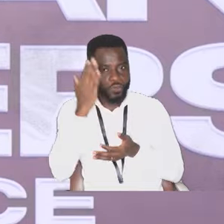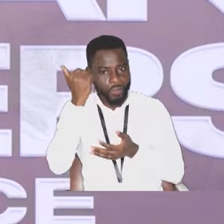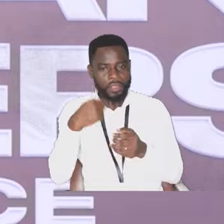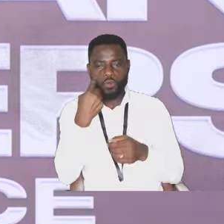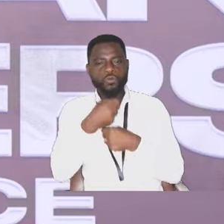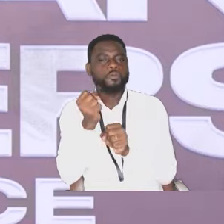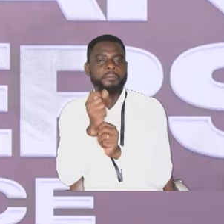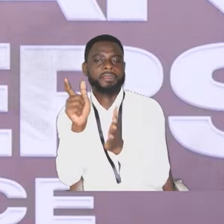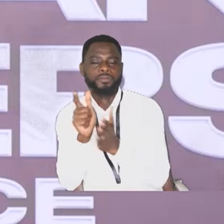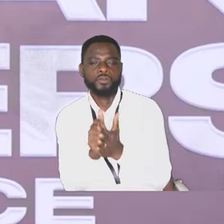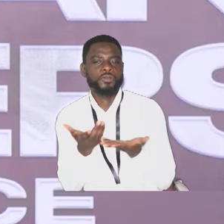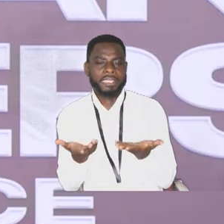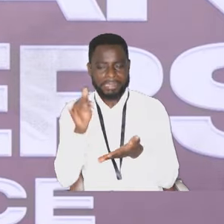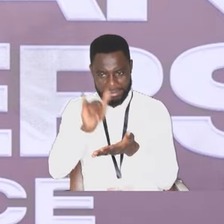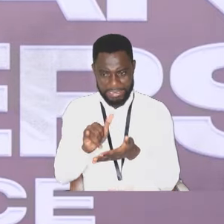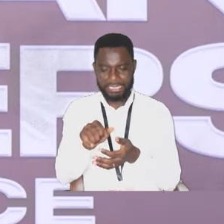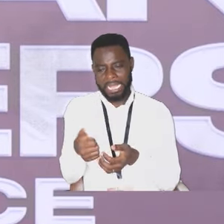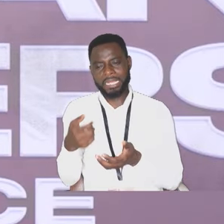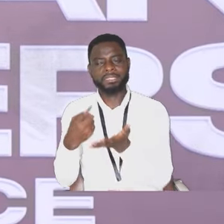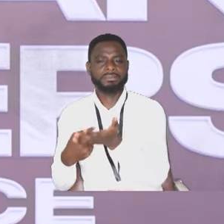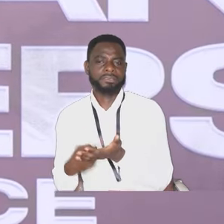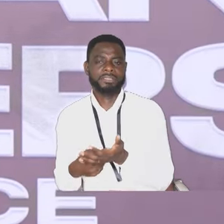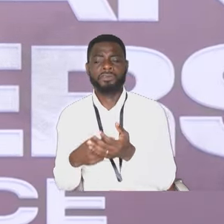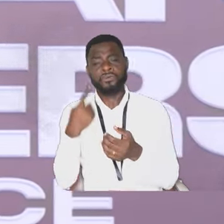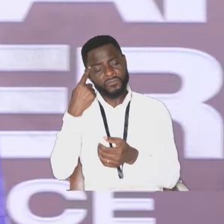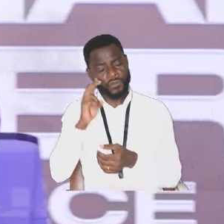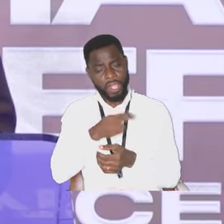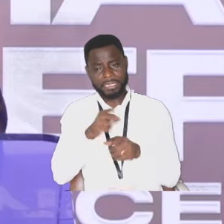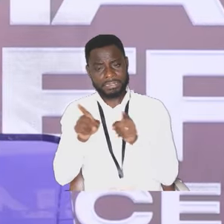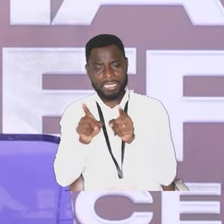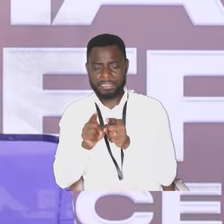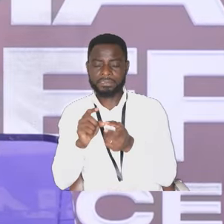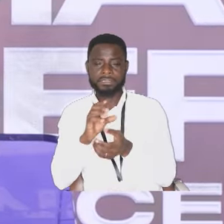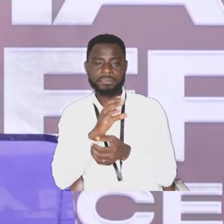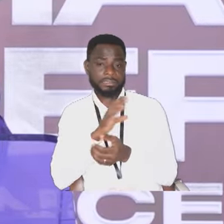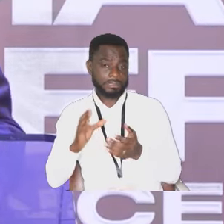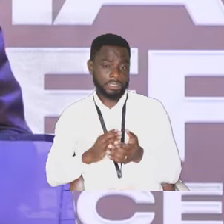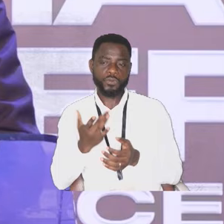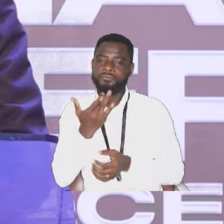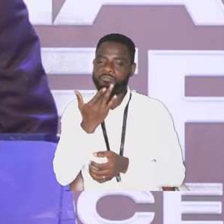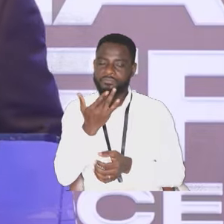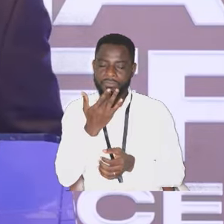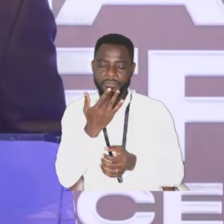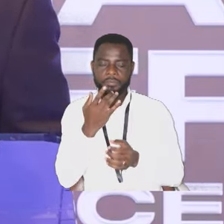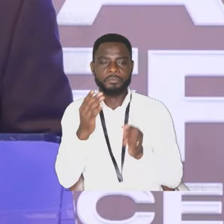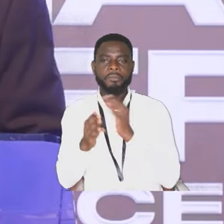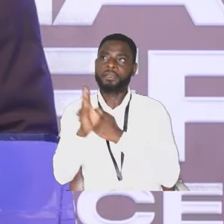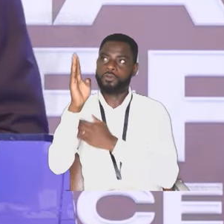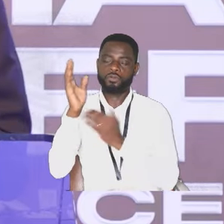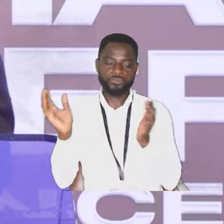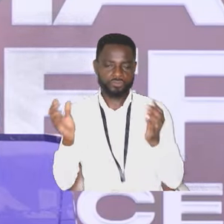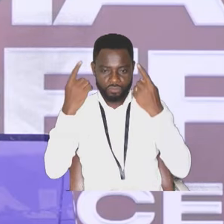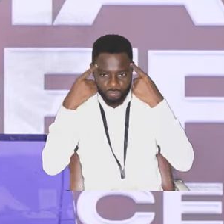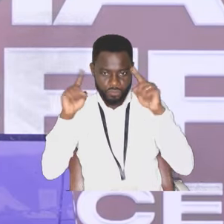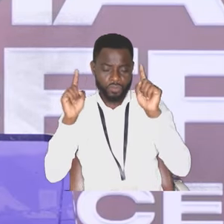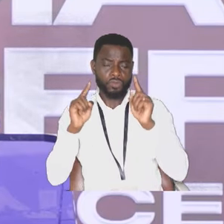is another discussion altogether. For us as Christians, we are favored by God to succeed. We are